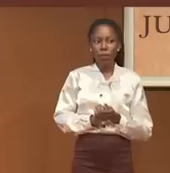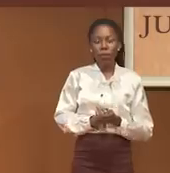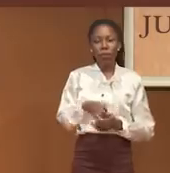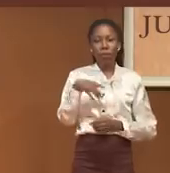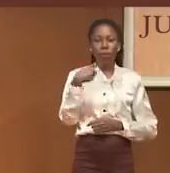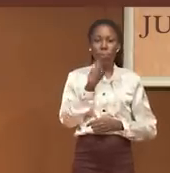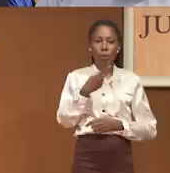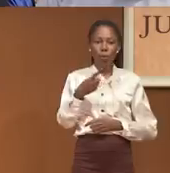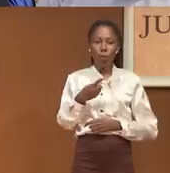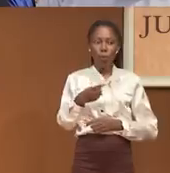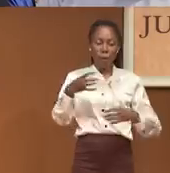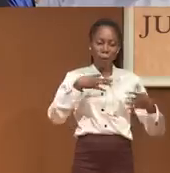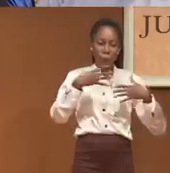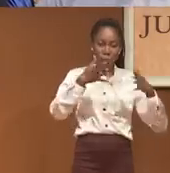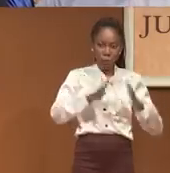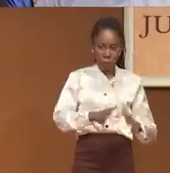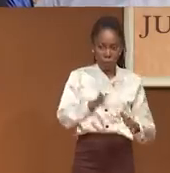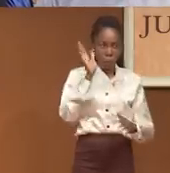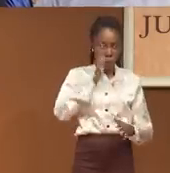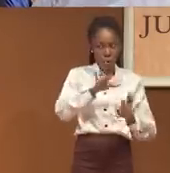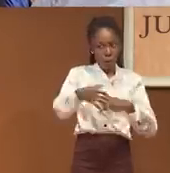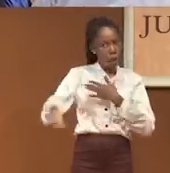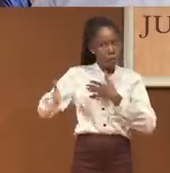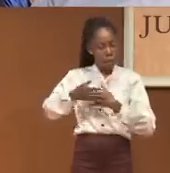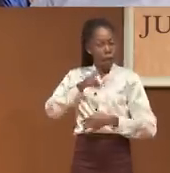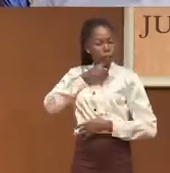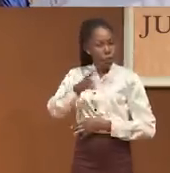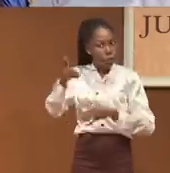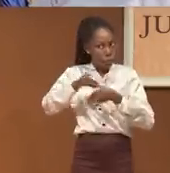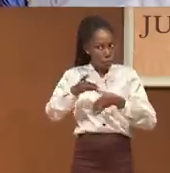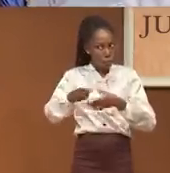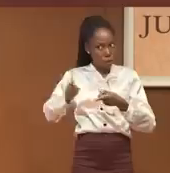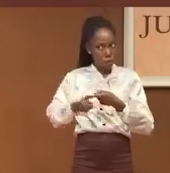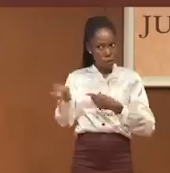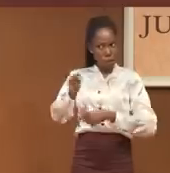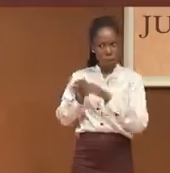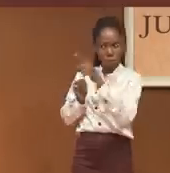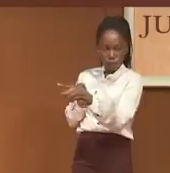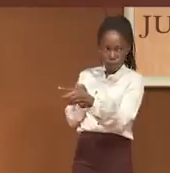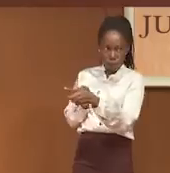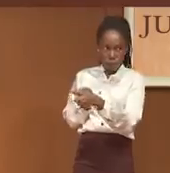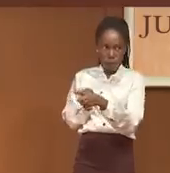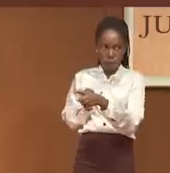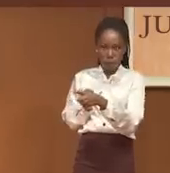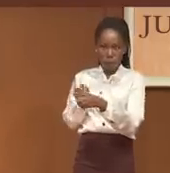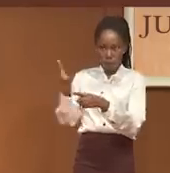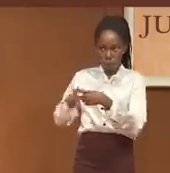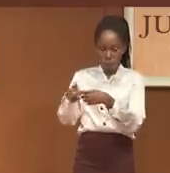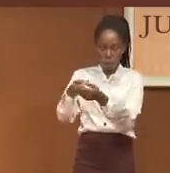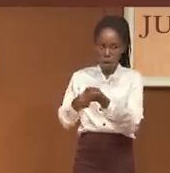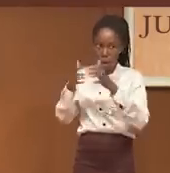the plaintiff will hand over the original documents of the land in dispute to the